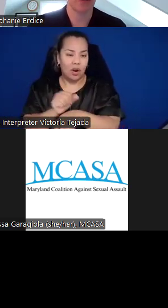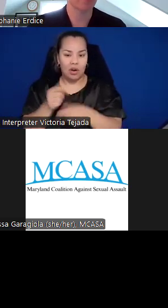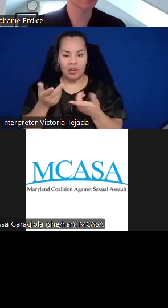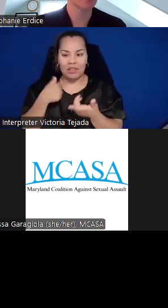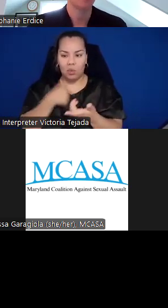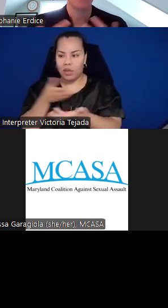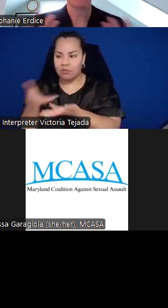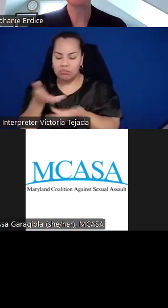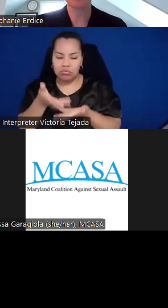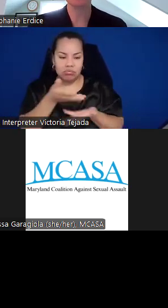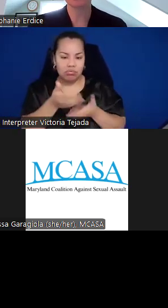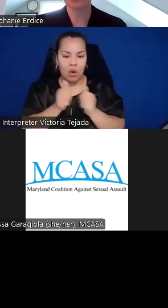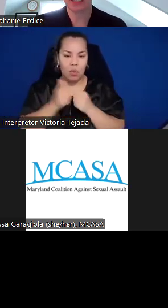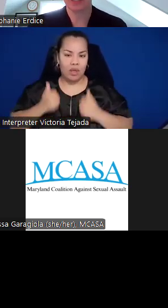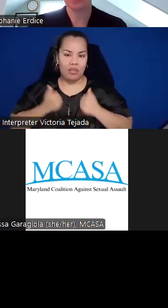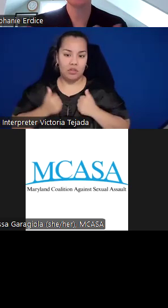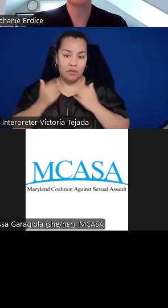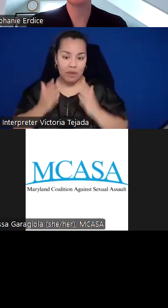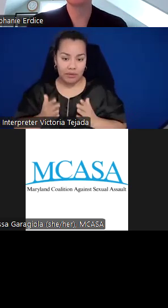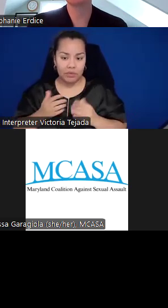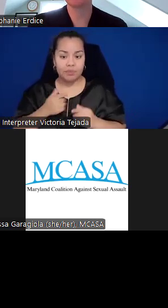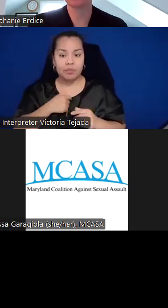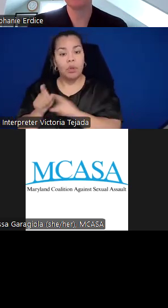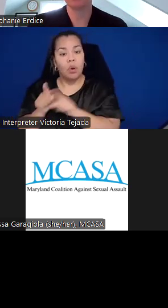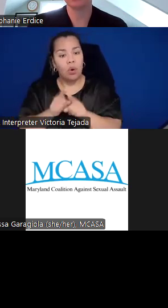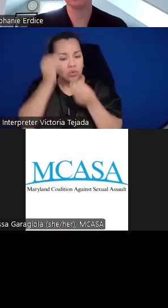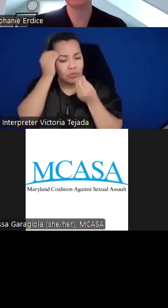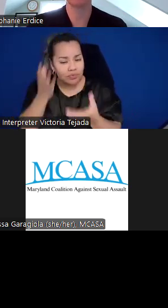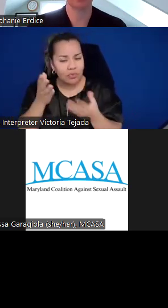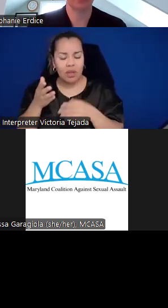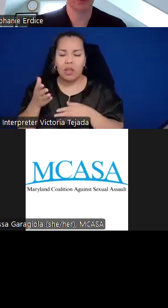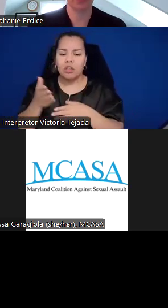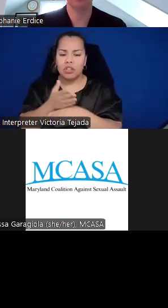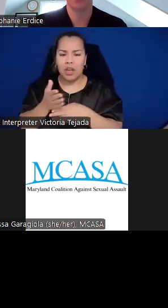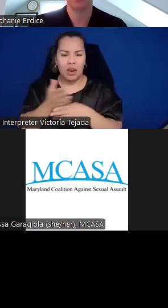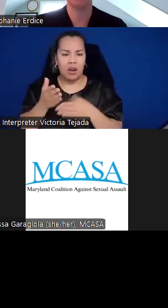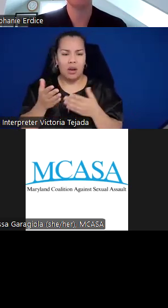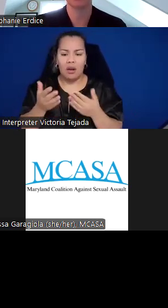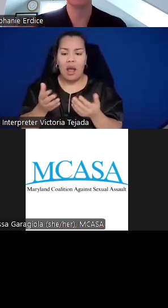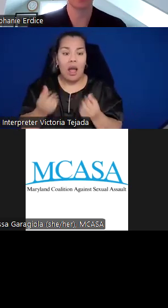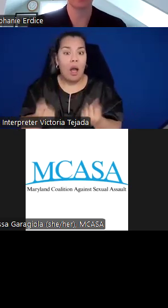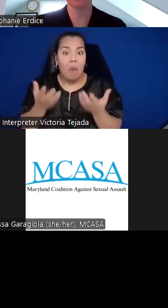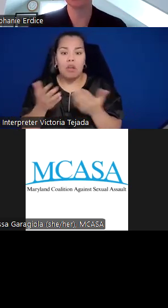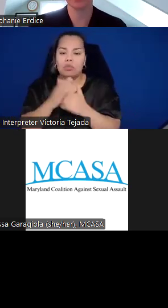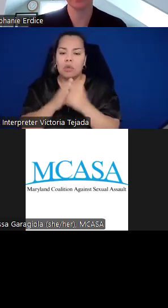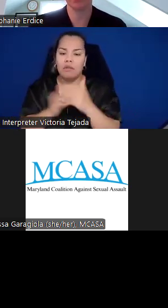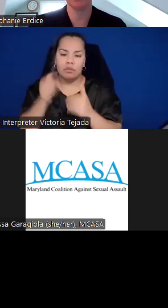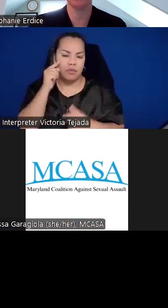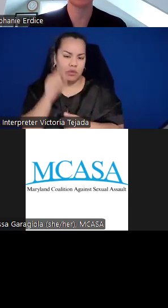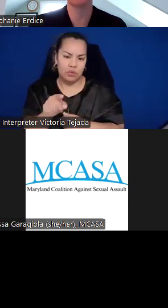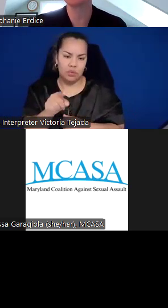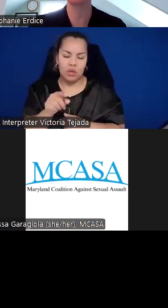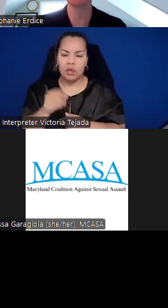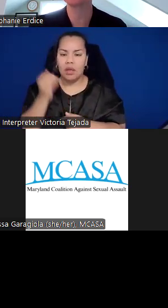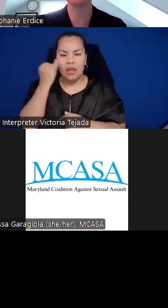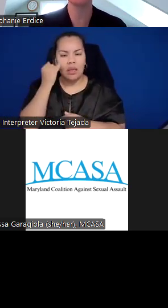engage with survivors. I will also say share at whatever level is comfortable for you. If you're not comfortable sharing what you